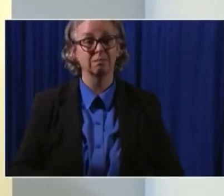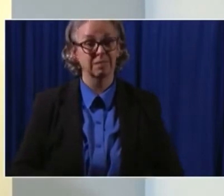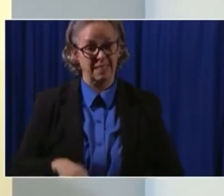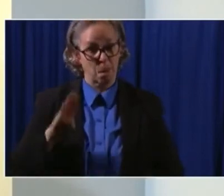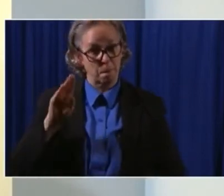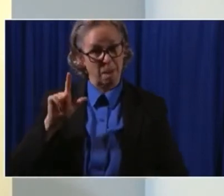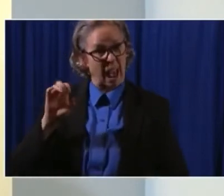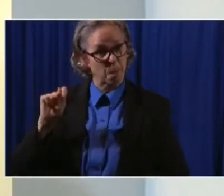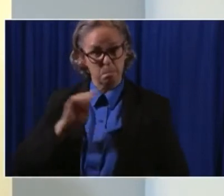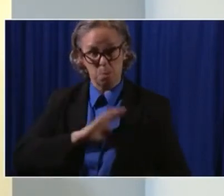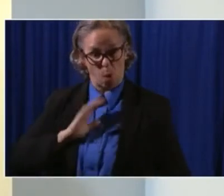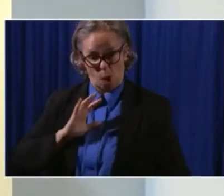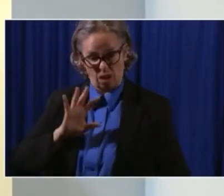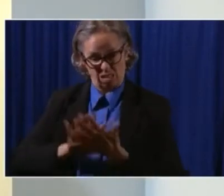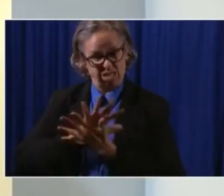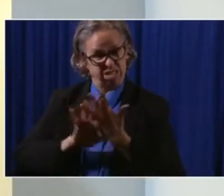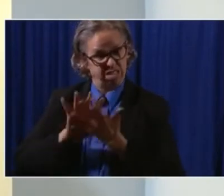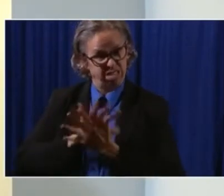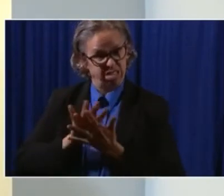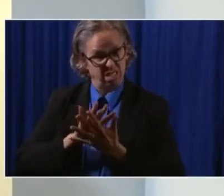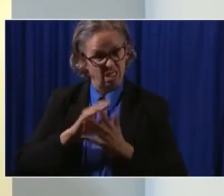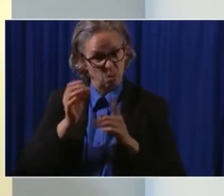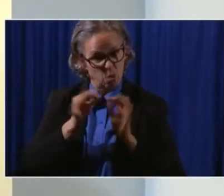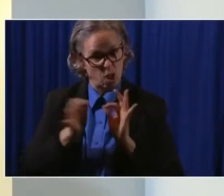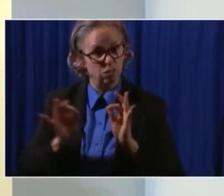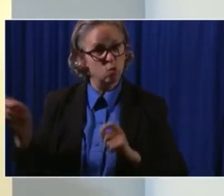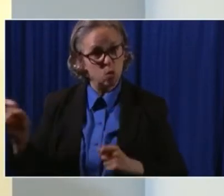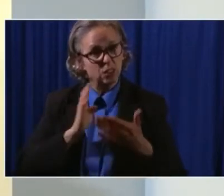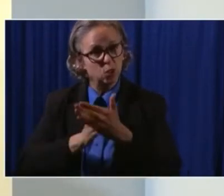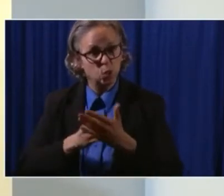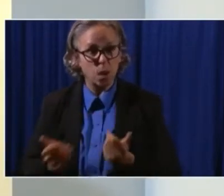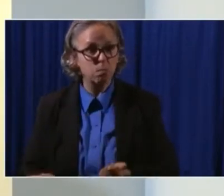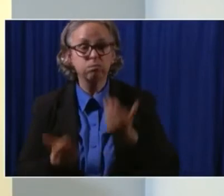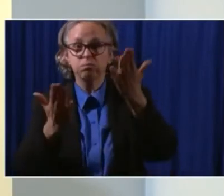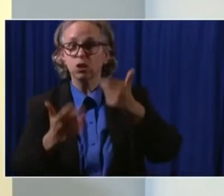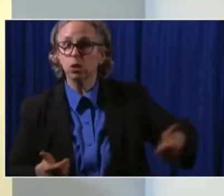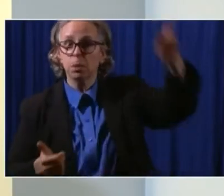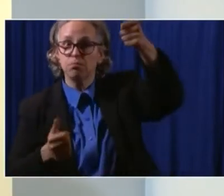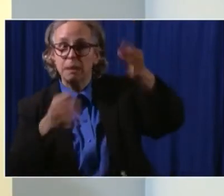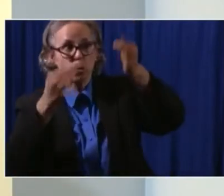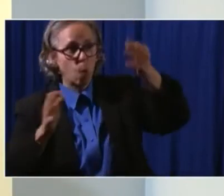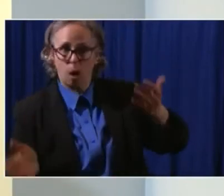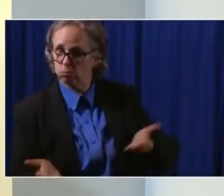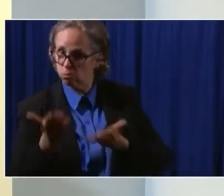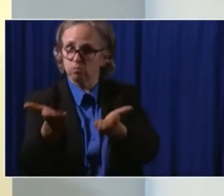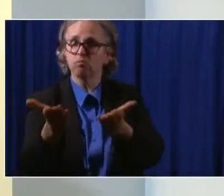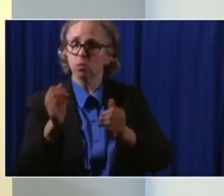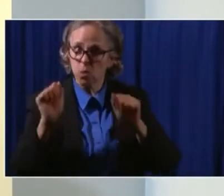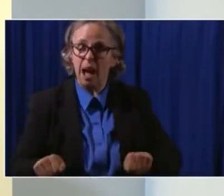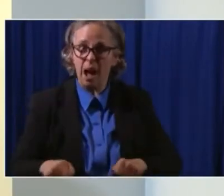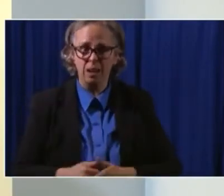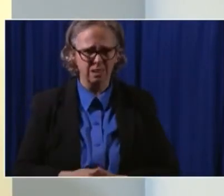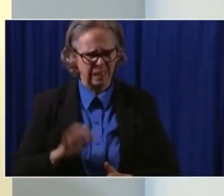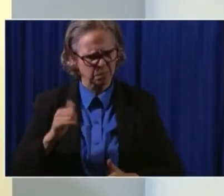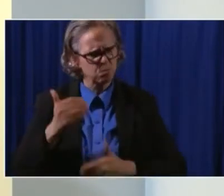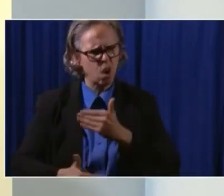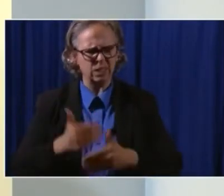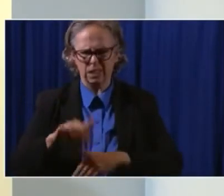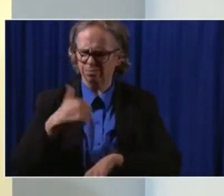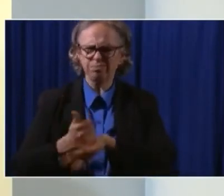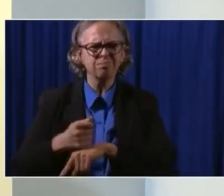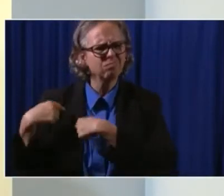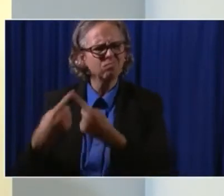can sue, you can take it to the Supreme Court. That process has worked pretty well over the years. Supreme Court has a firm